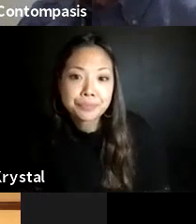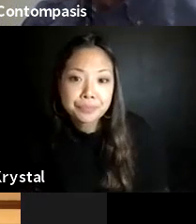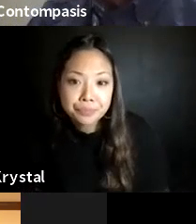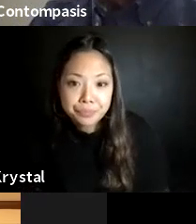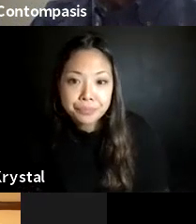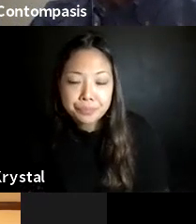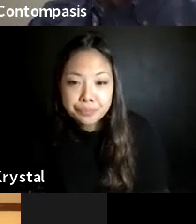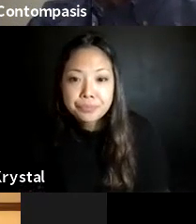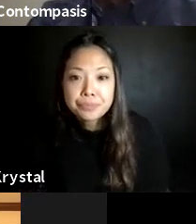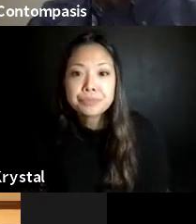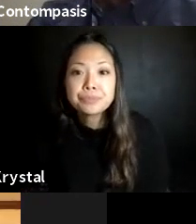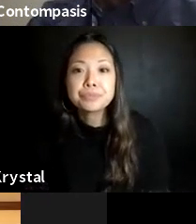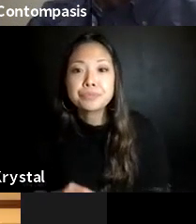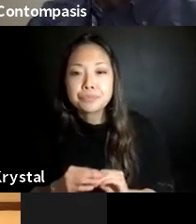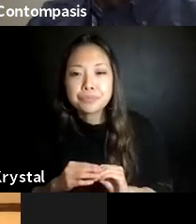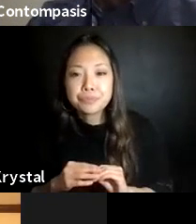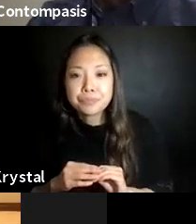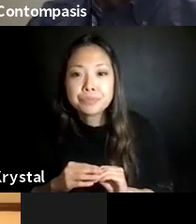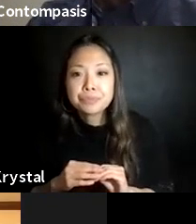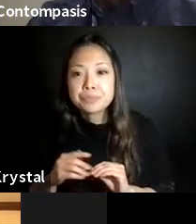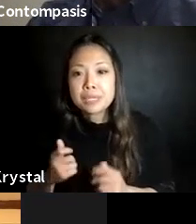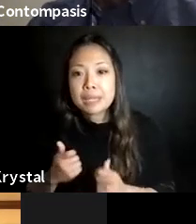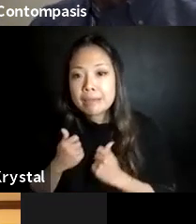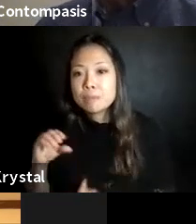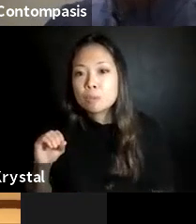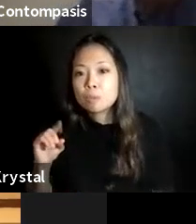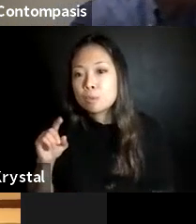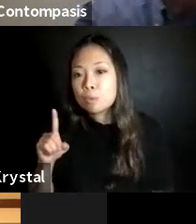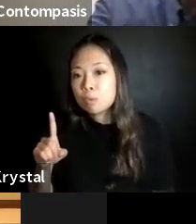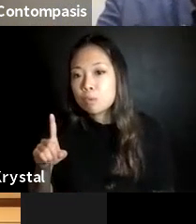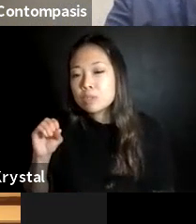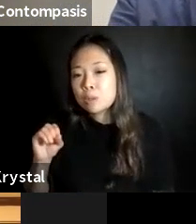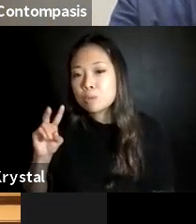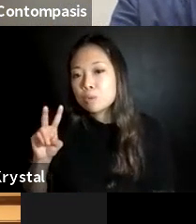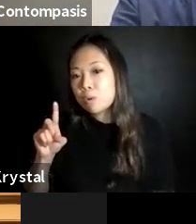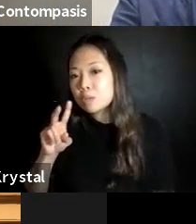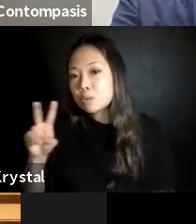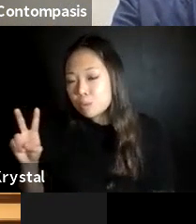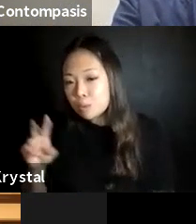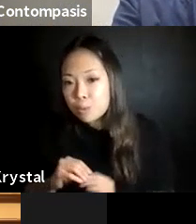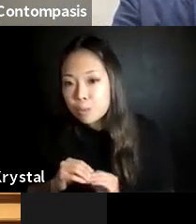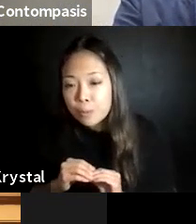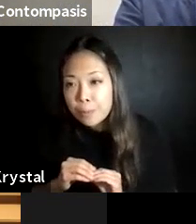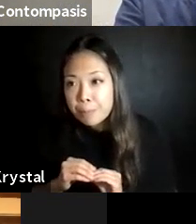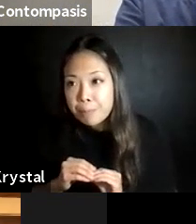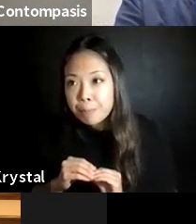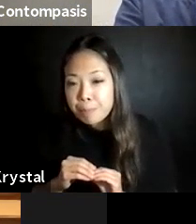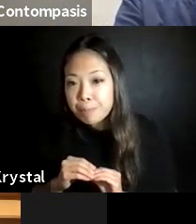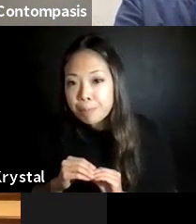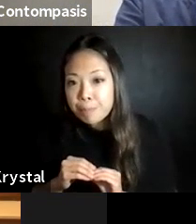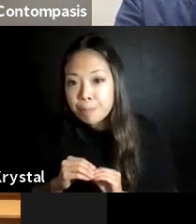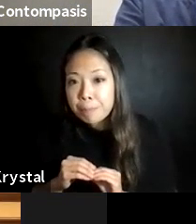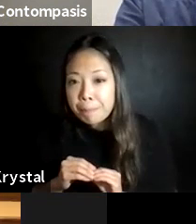of the zip code 02122, but you know, because Boston doesn't seem like one